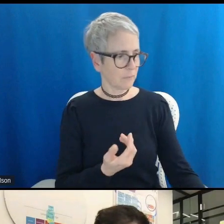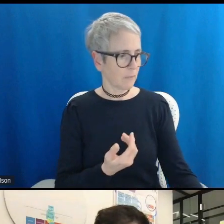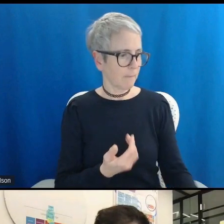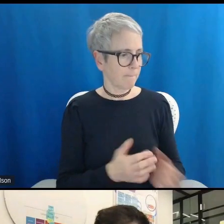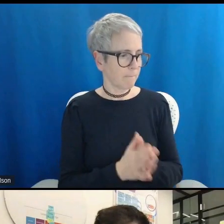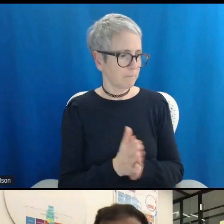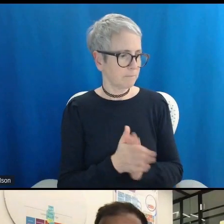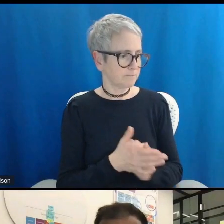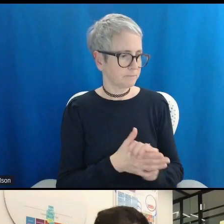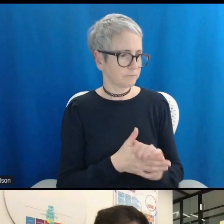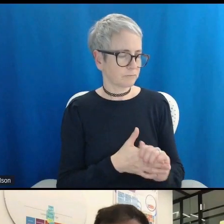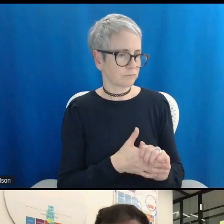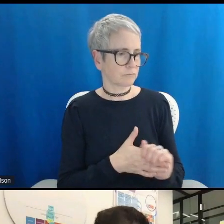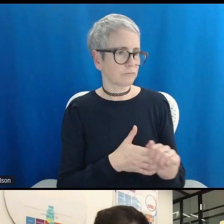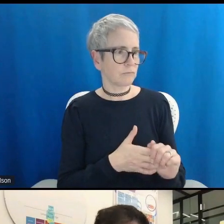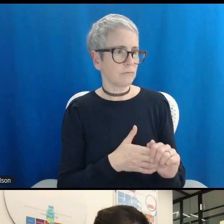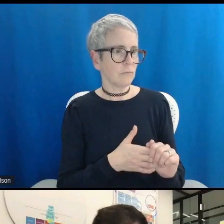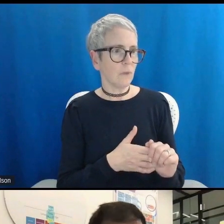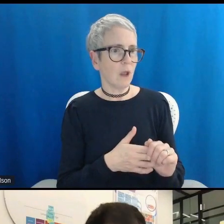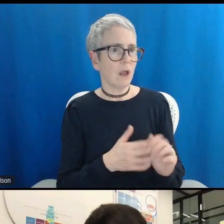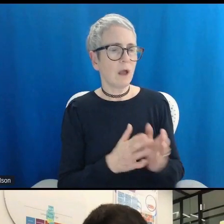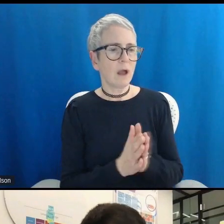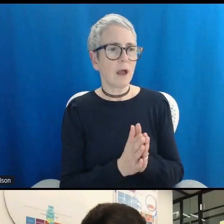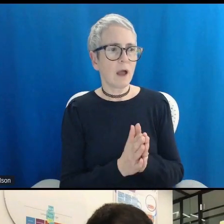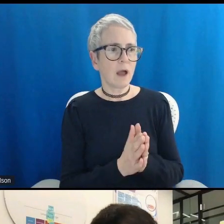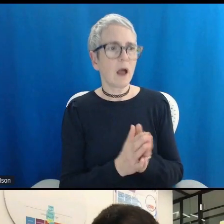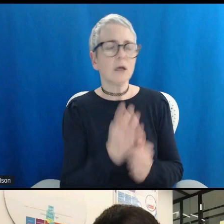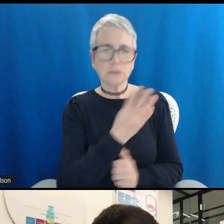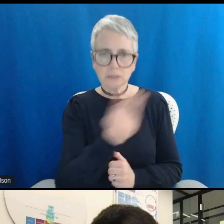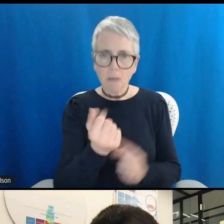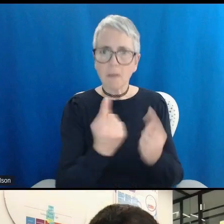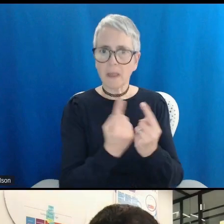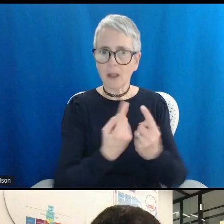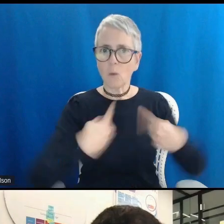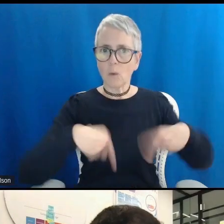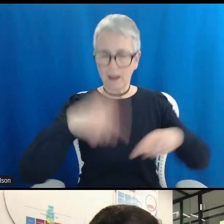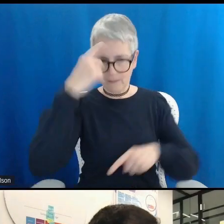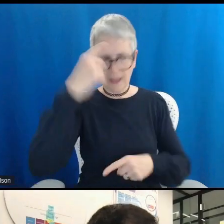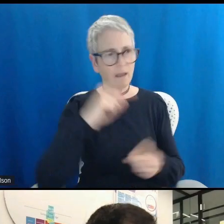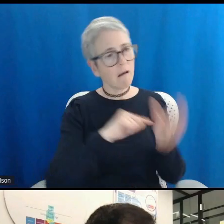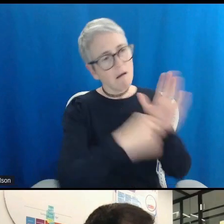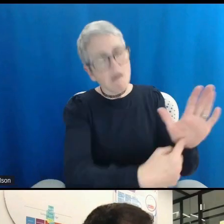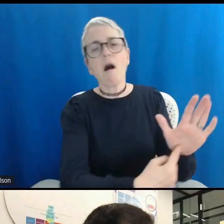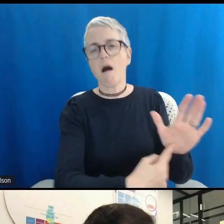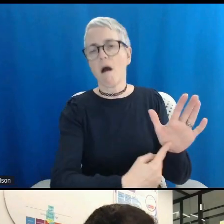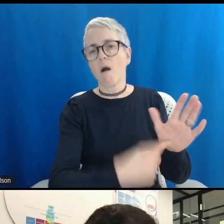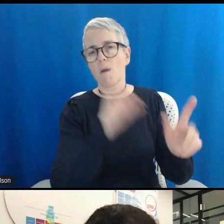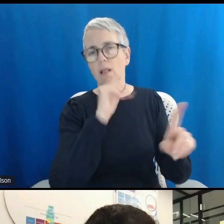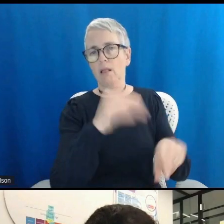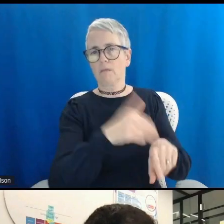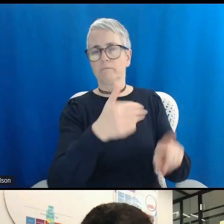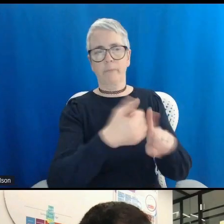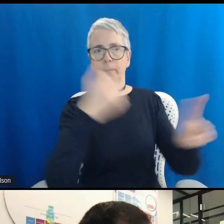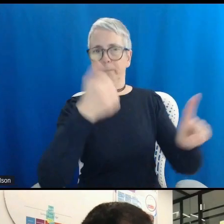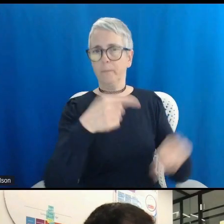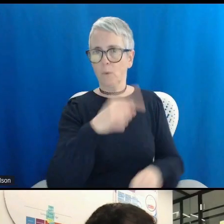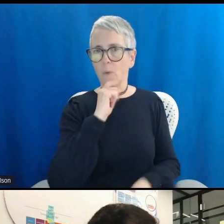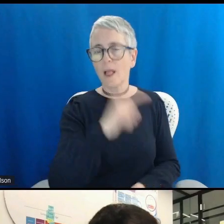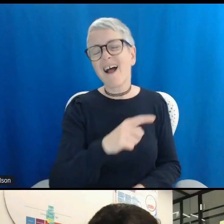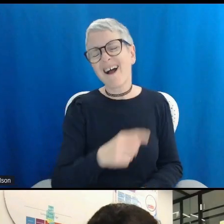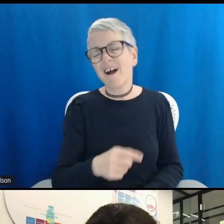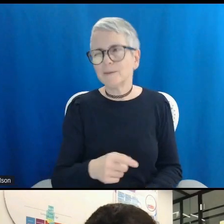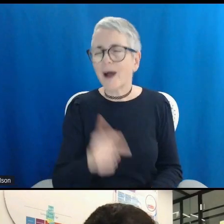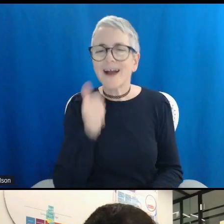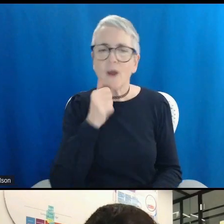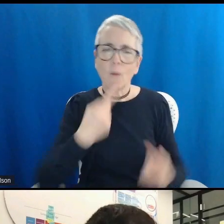a business case for accessibility and some different factors we think will hit the mark. And very much going back to what everyone else has said, I was being slightly facetious by saying,